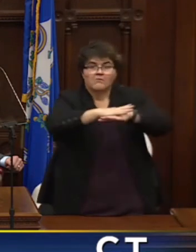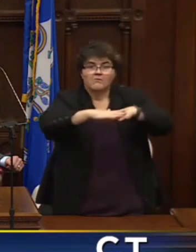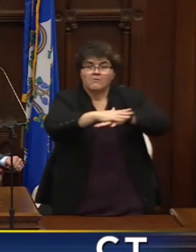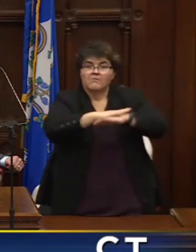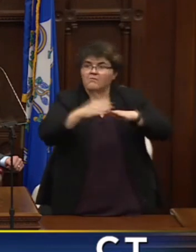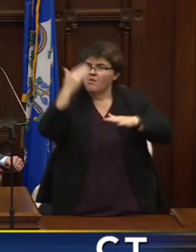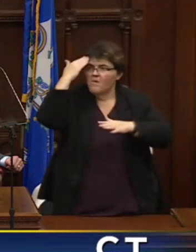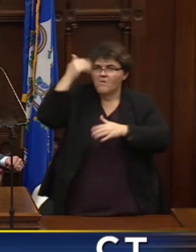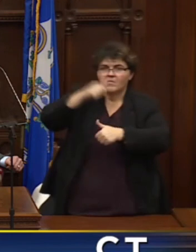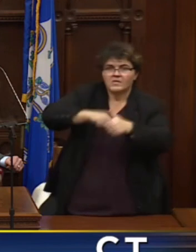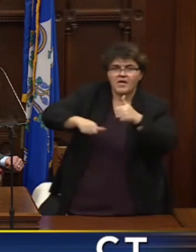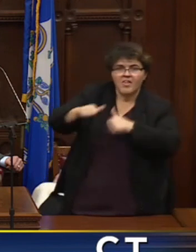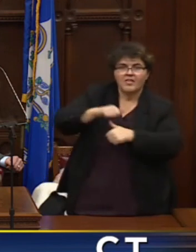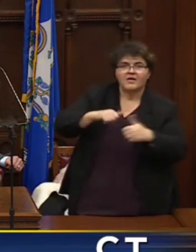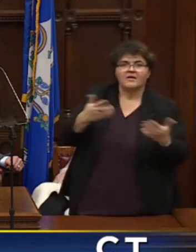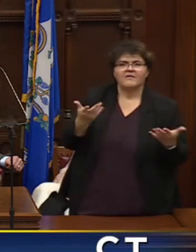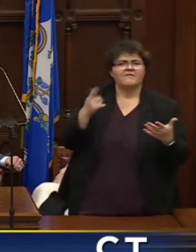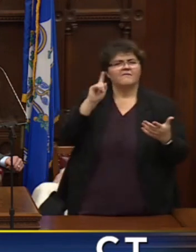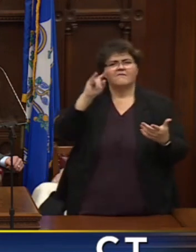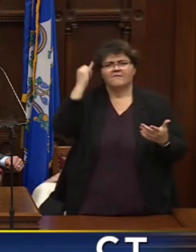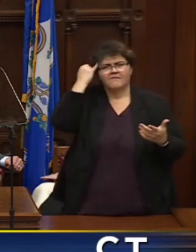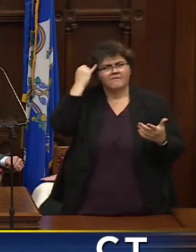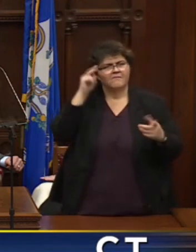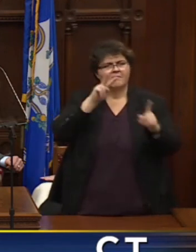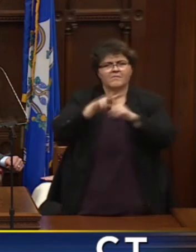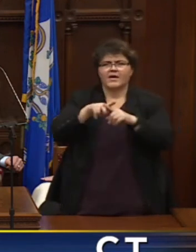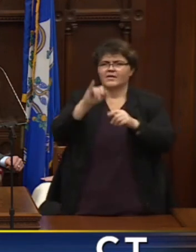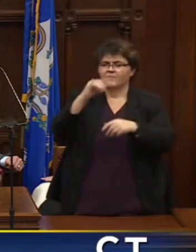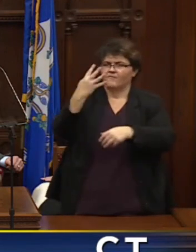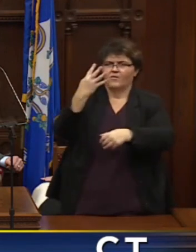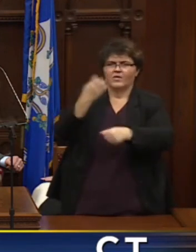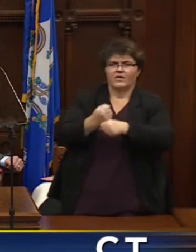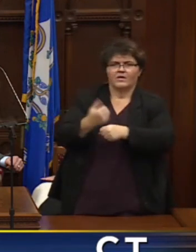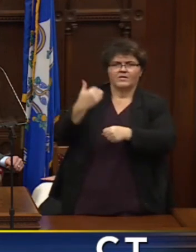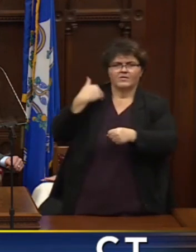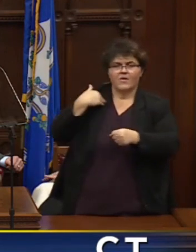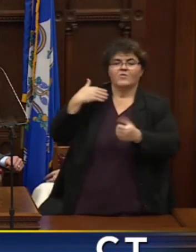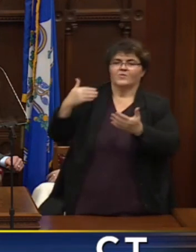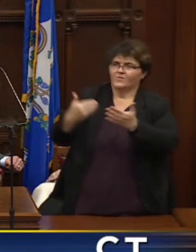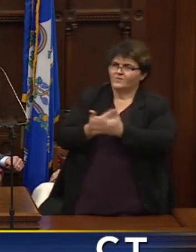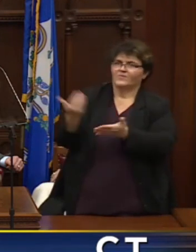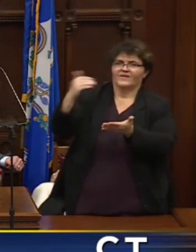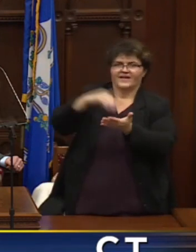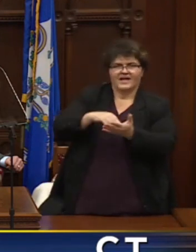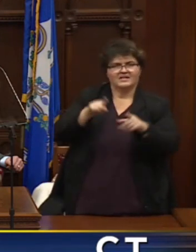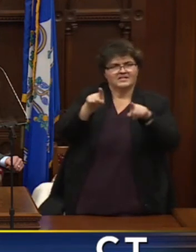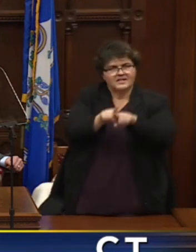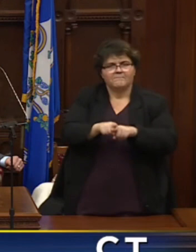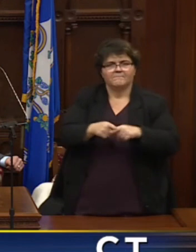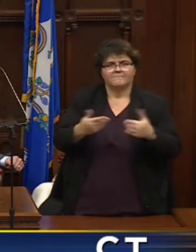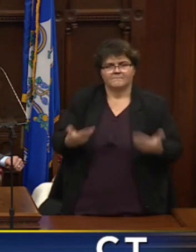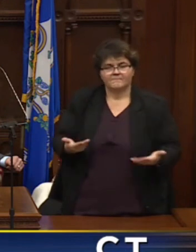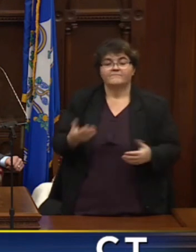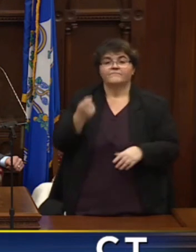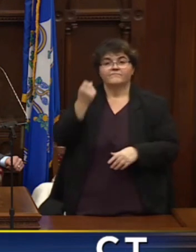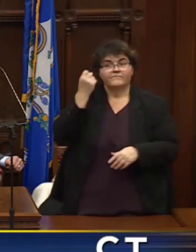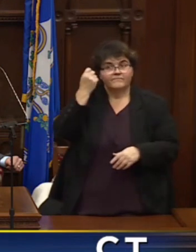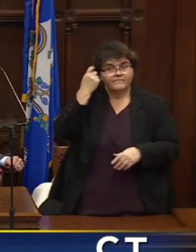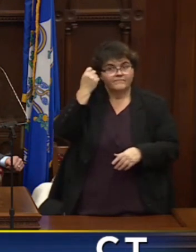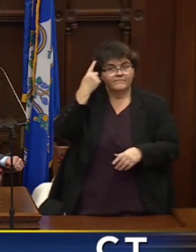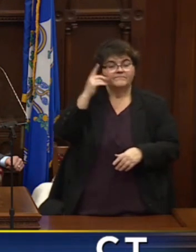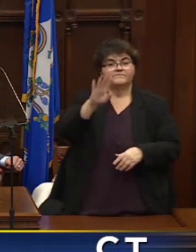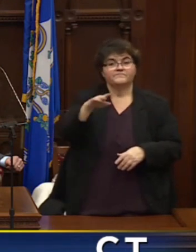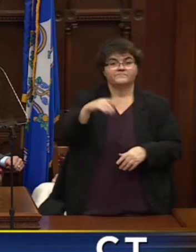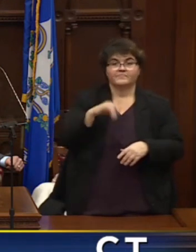ago. Thank you for the opportunity to do it again. But after the inaugural 4 years ago, I did get about